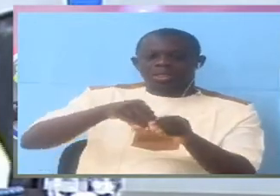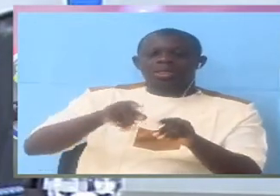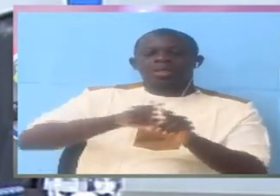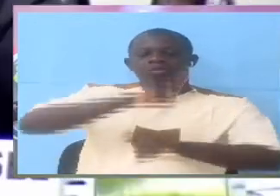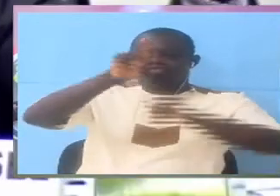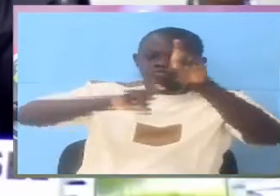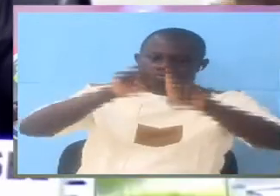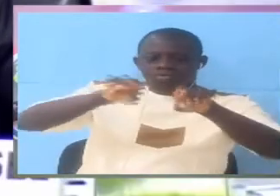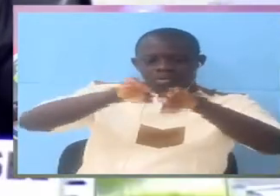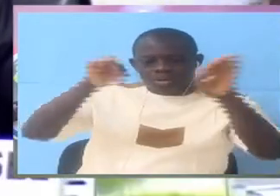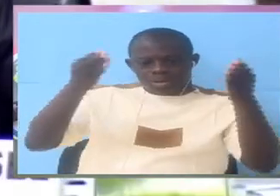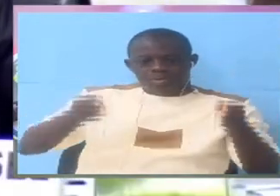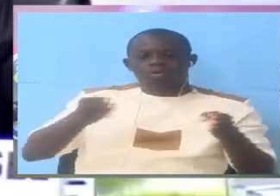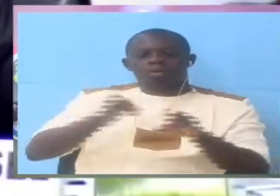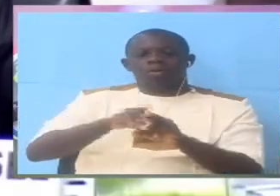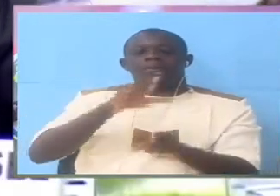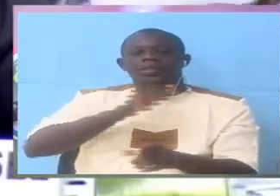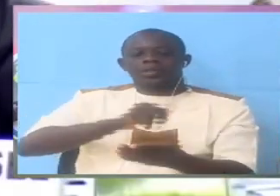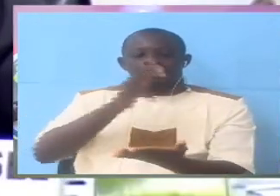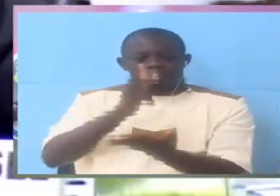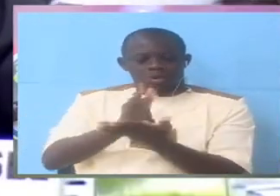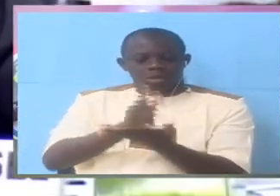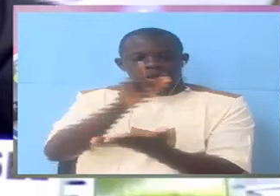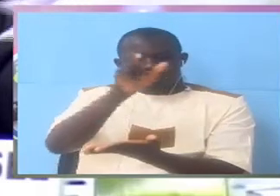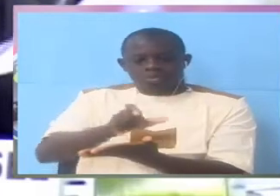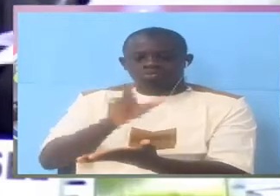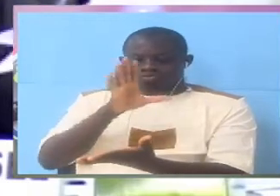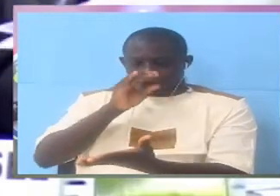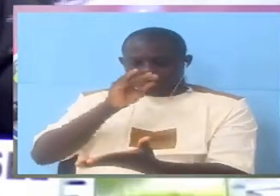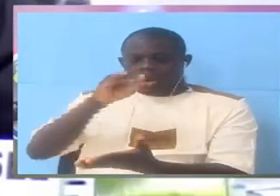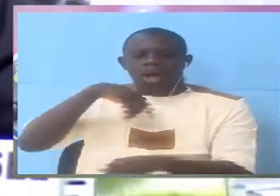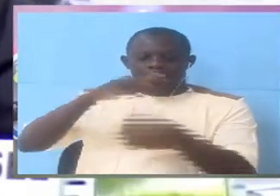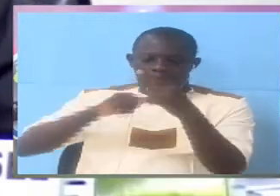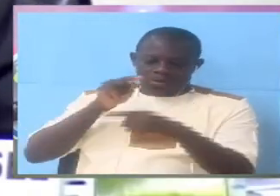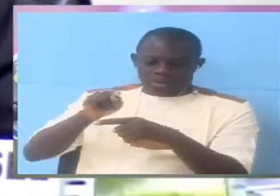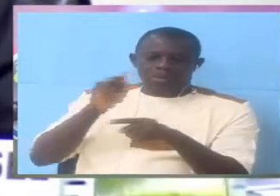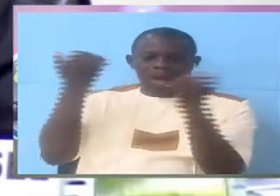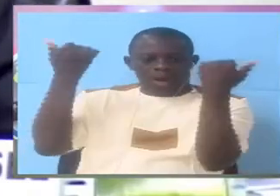Mr. Witness, we are talking about this particular incident. Yes.